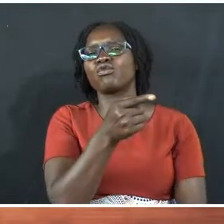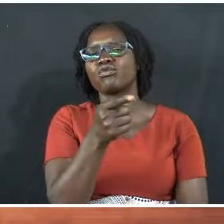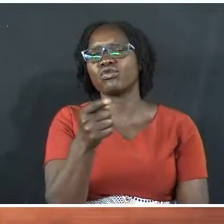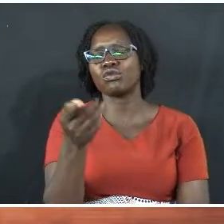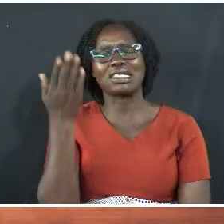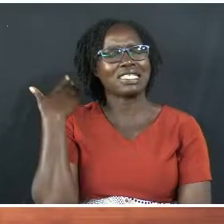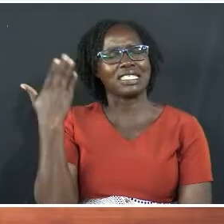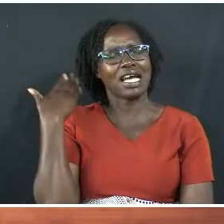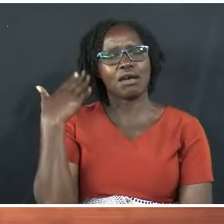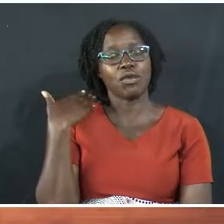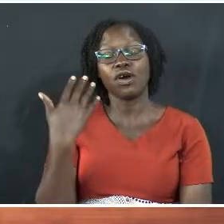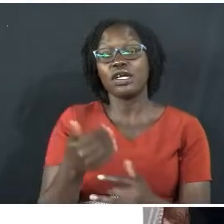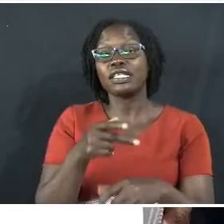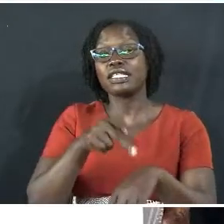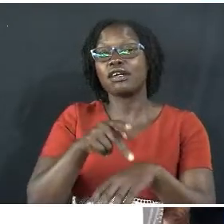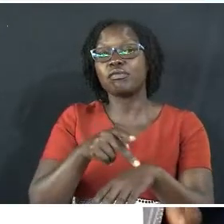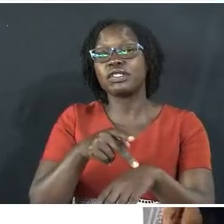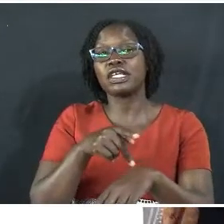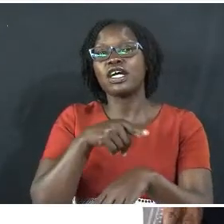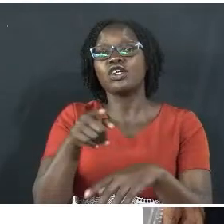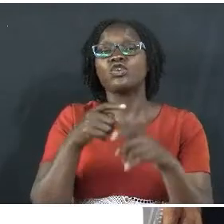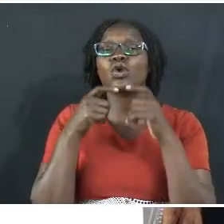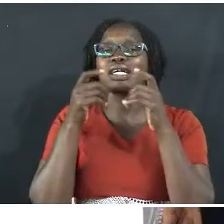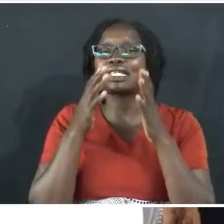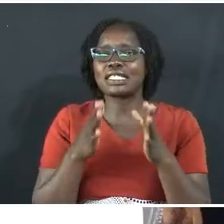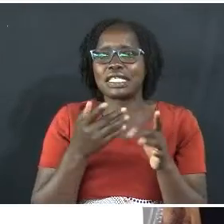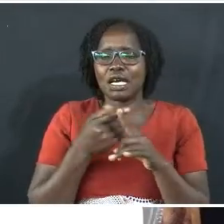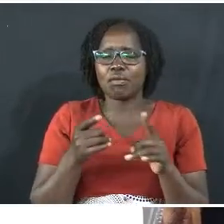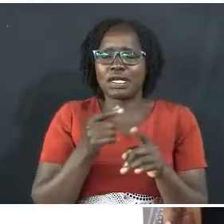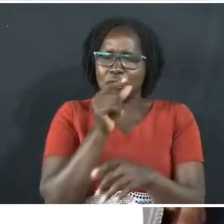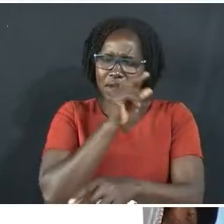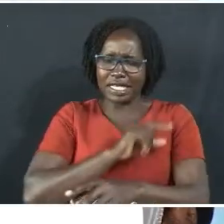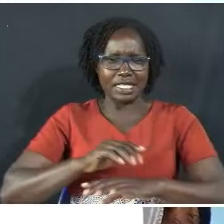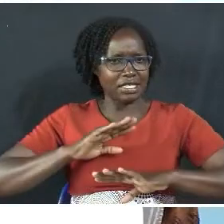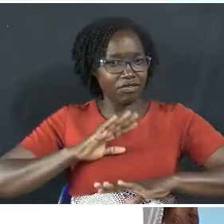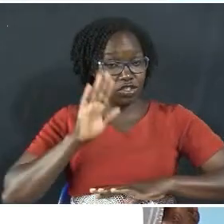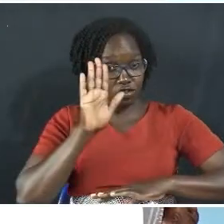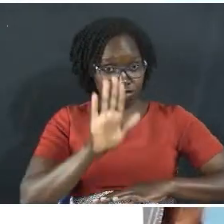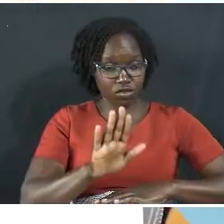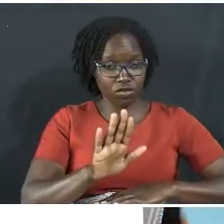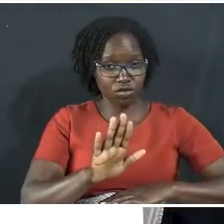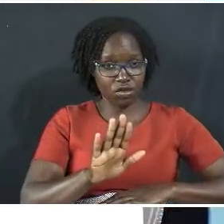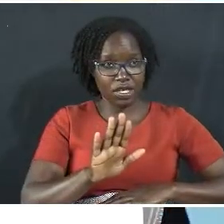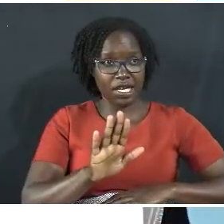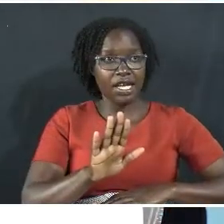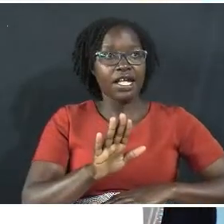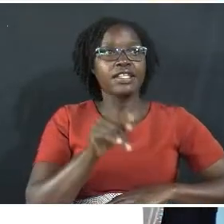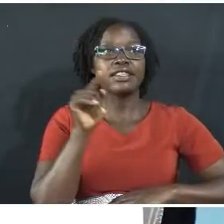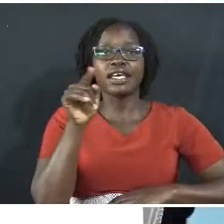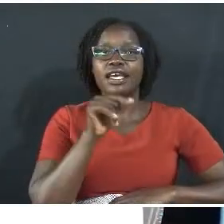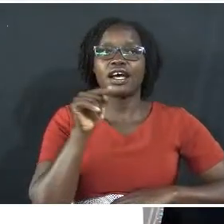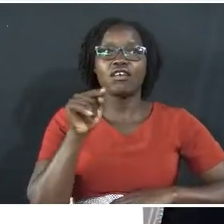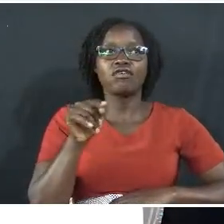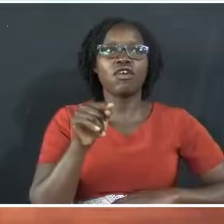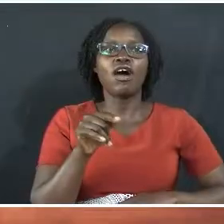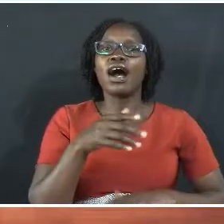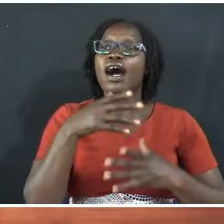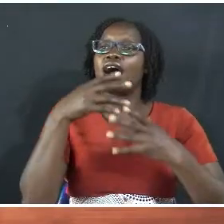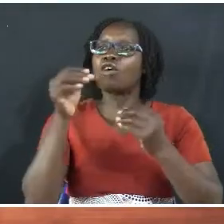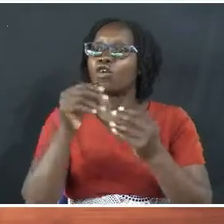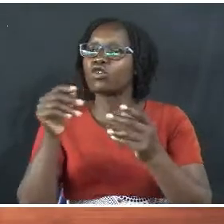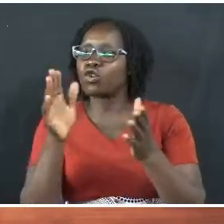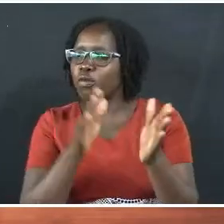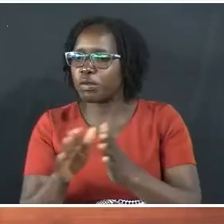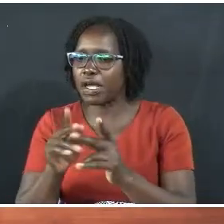Now, Peter, you are a sinner, but my grace is sufficient. Therefore, I go to prepare